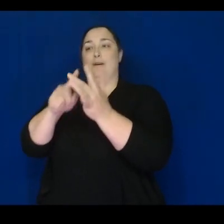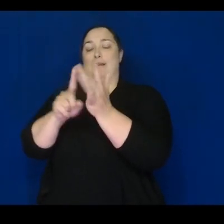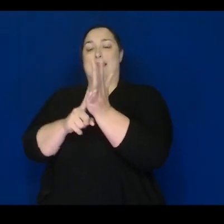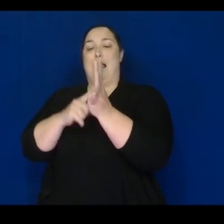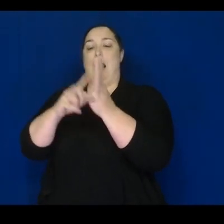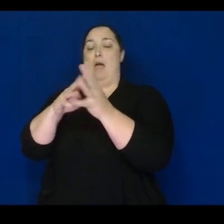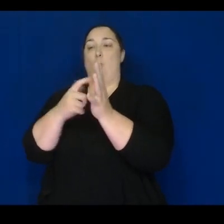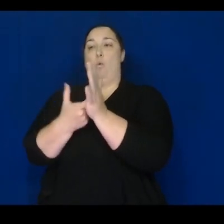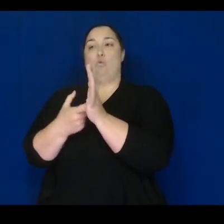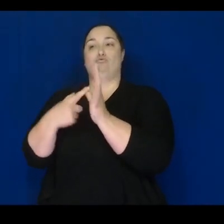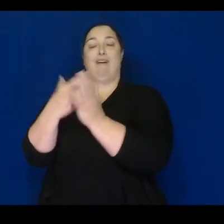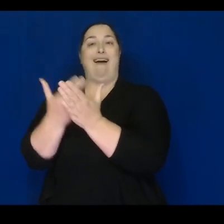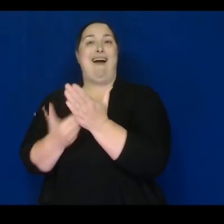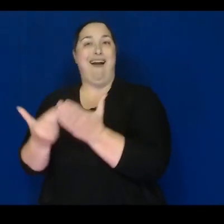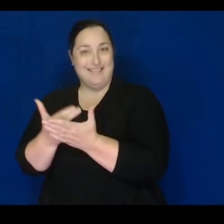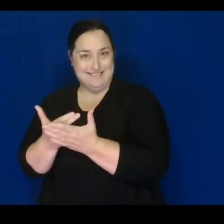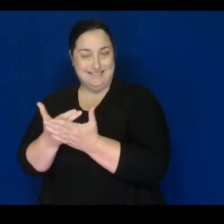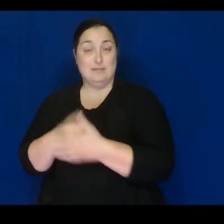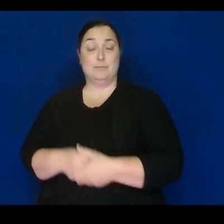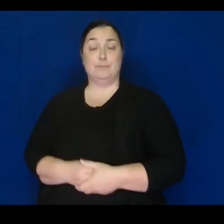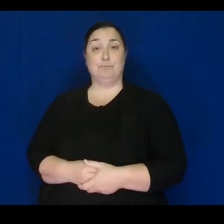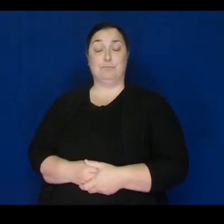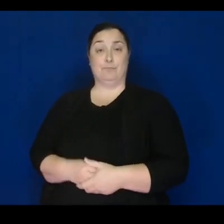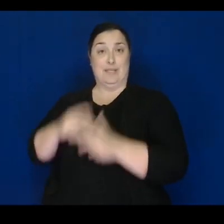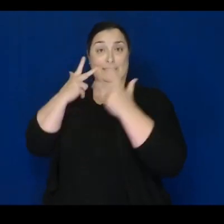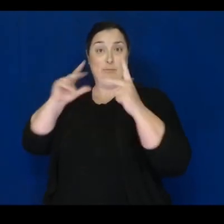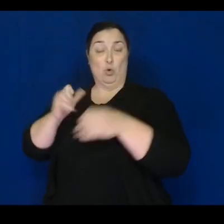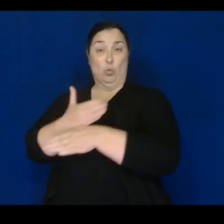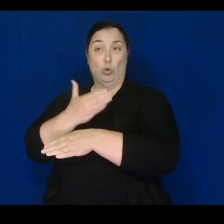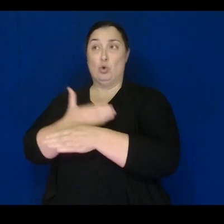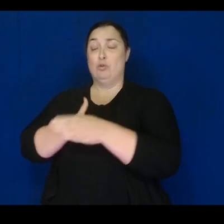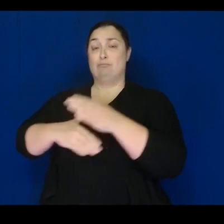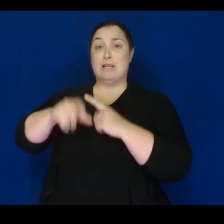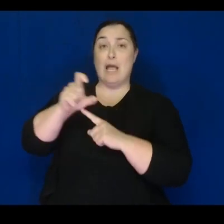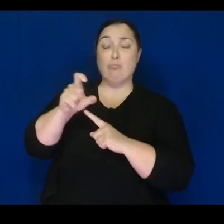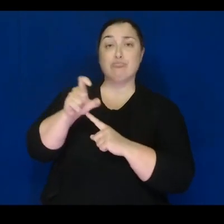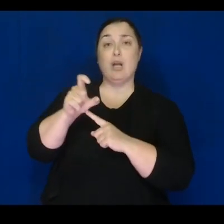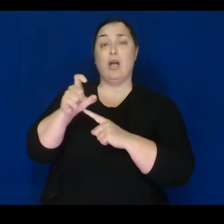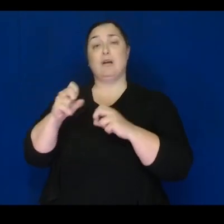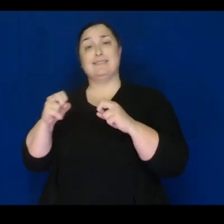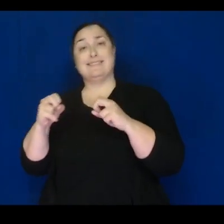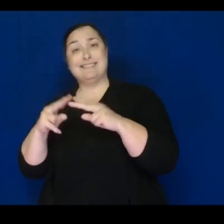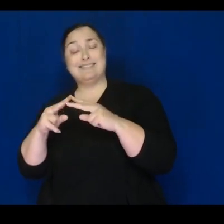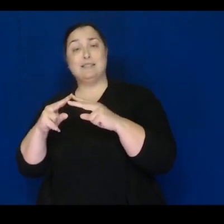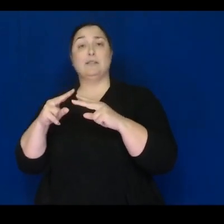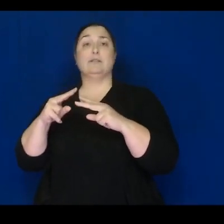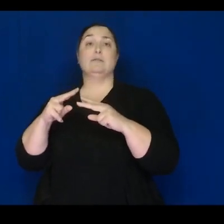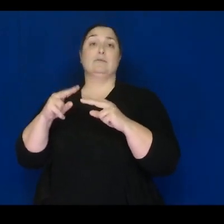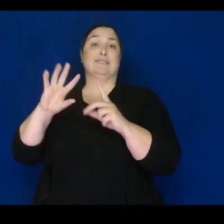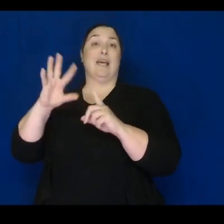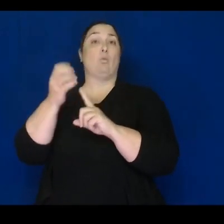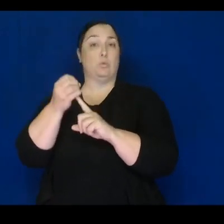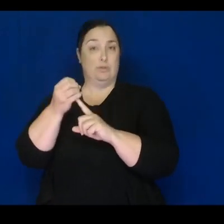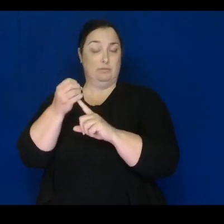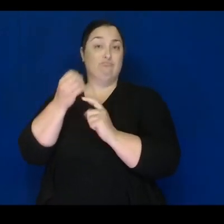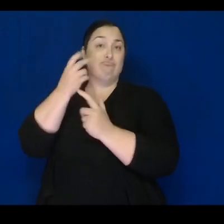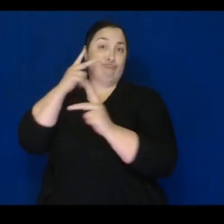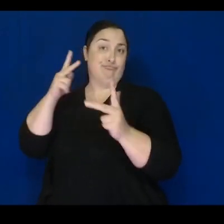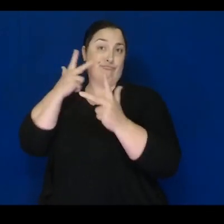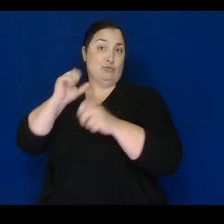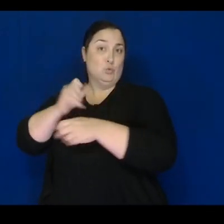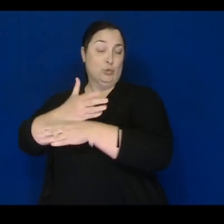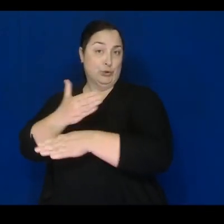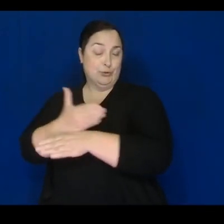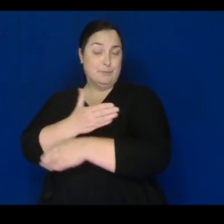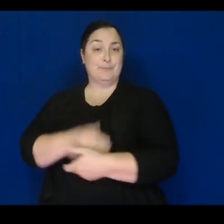Gillawarra Arts and has exhibited her work in Canberra, Sydney and Darwin. Krystal